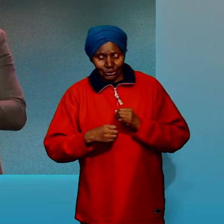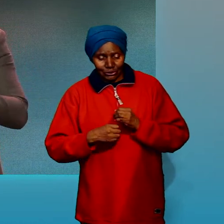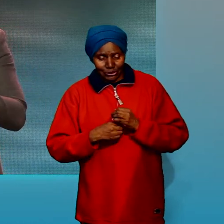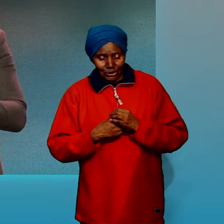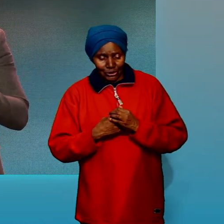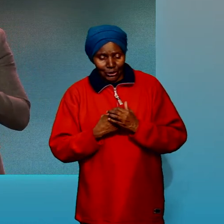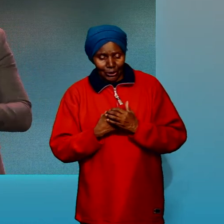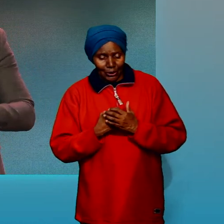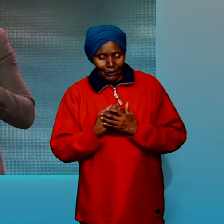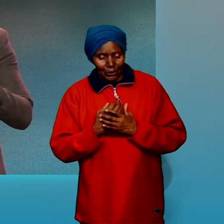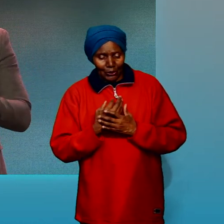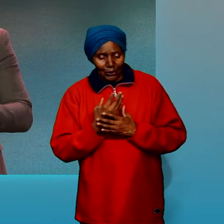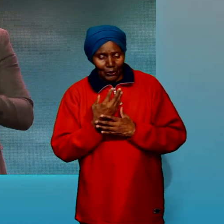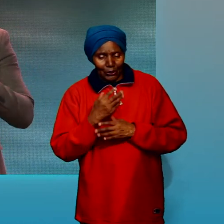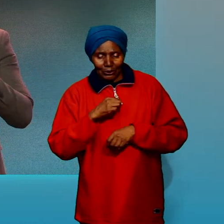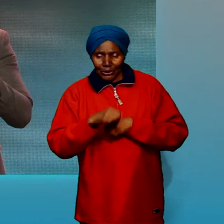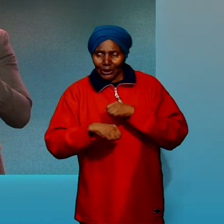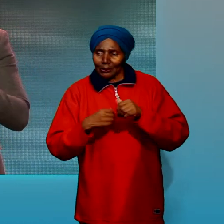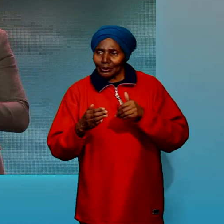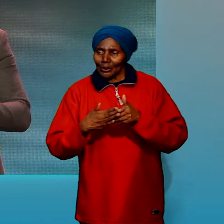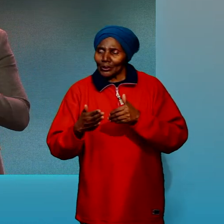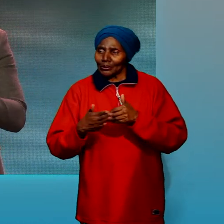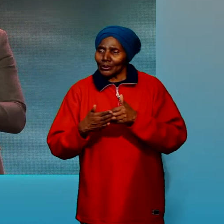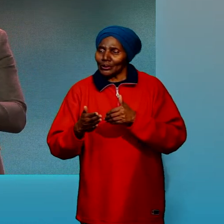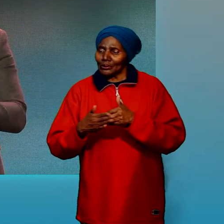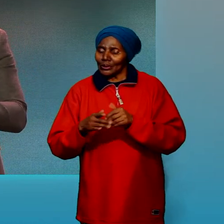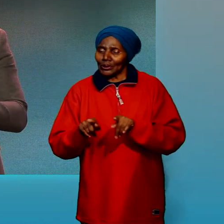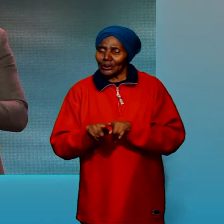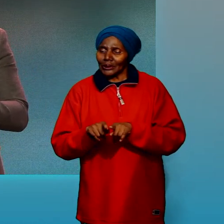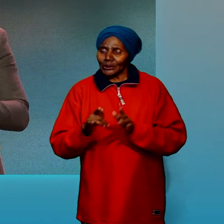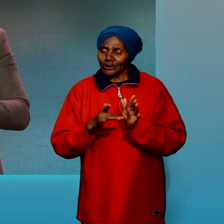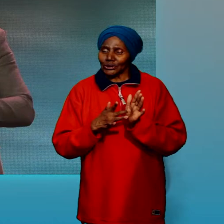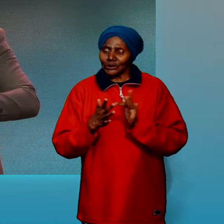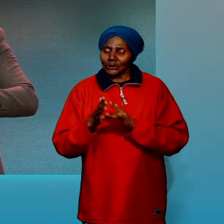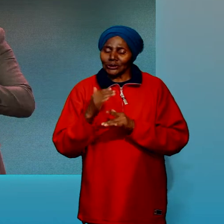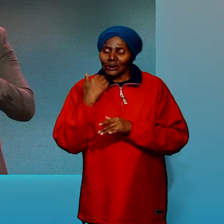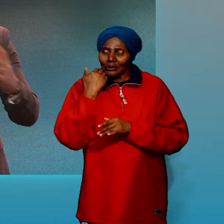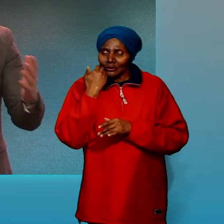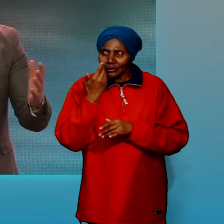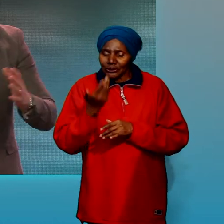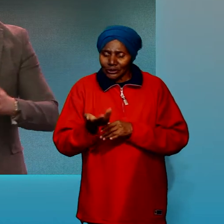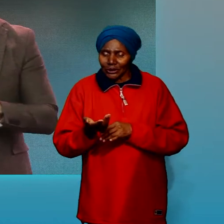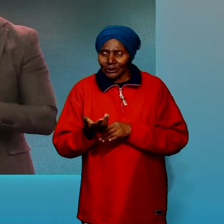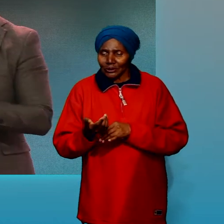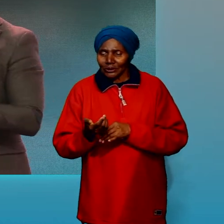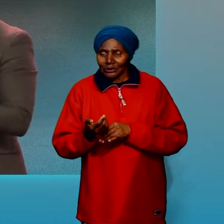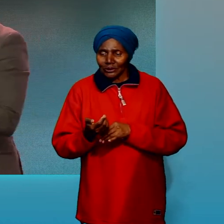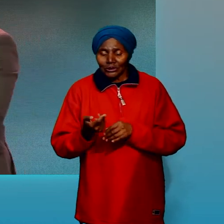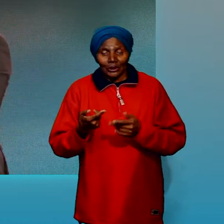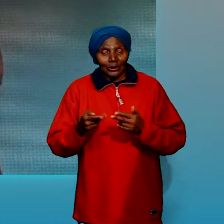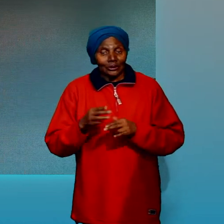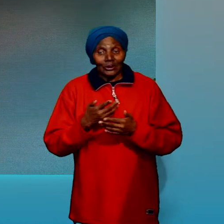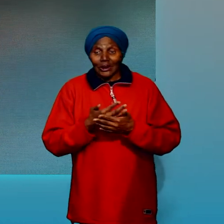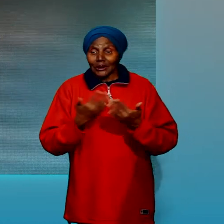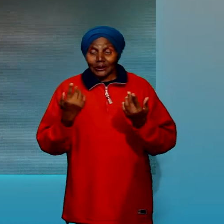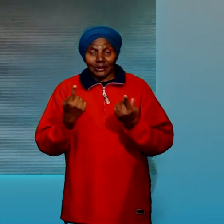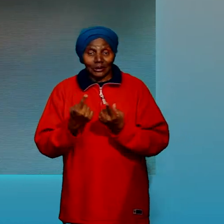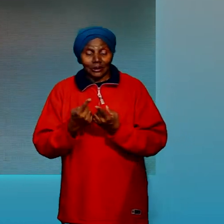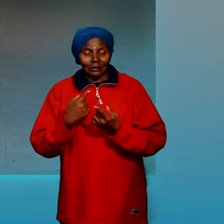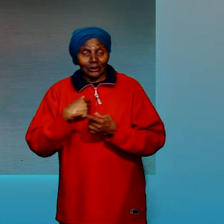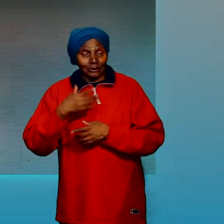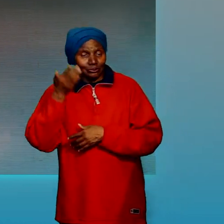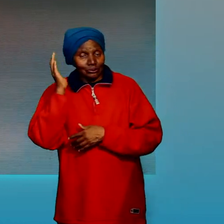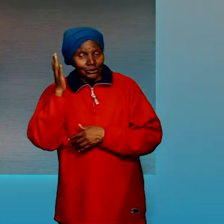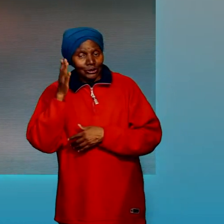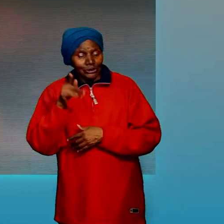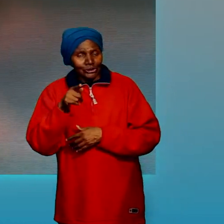becoming more like Jesus each and every day. And so if anything that I've said has resonated, I want to encourage you to